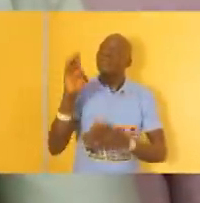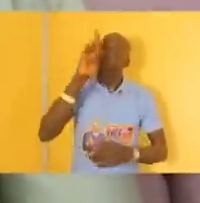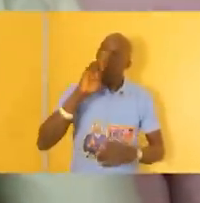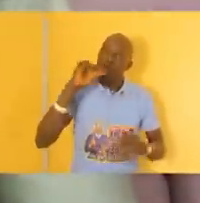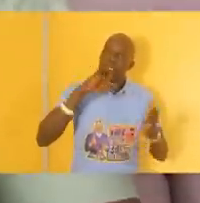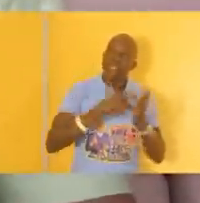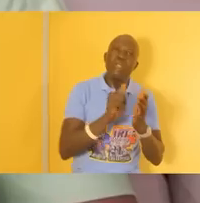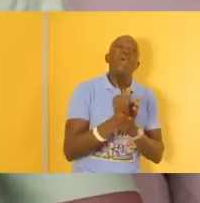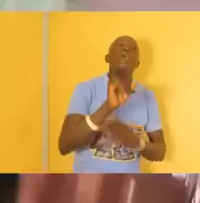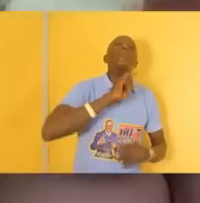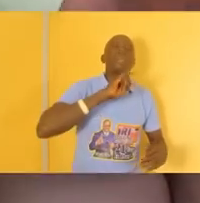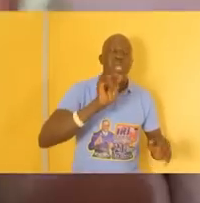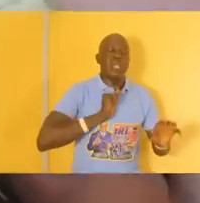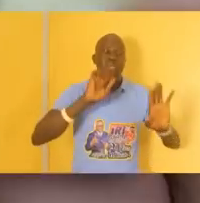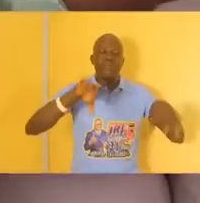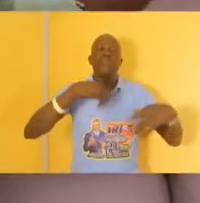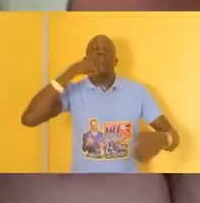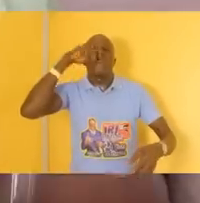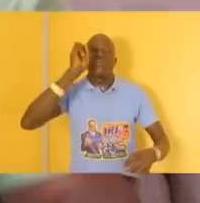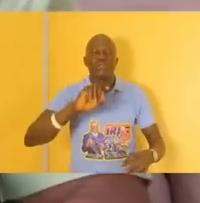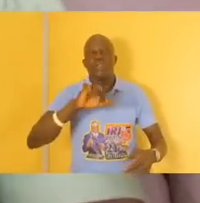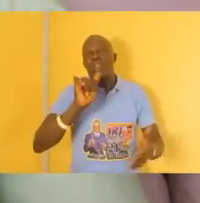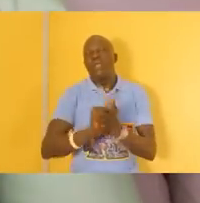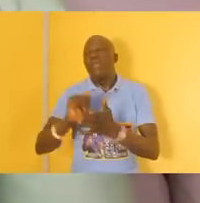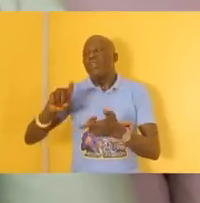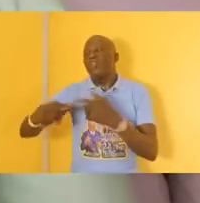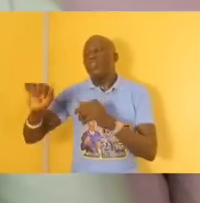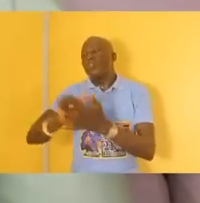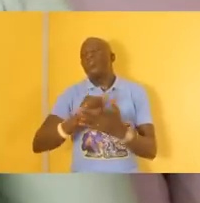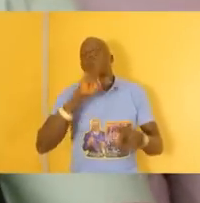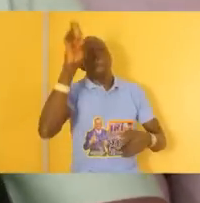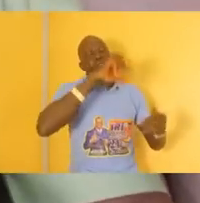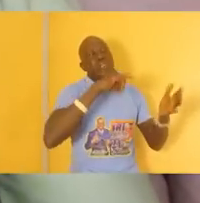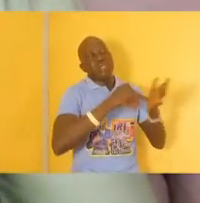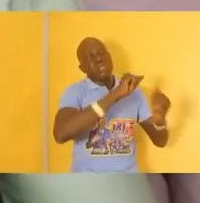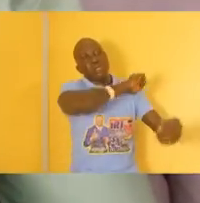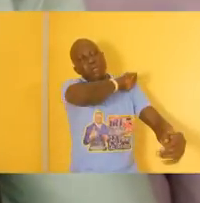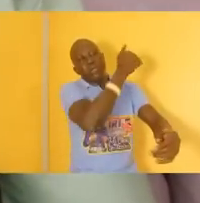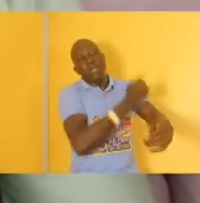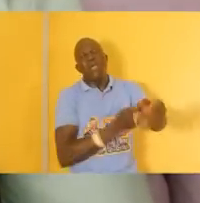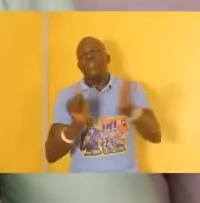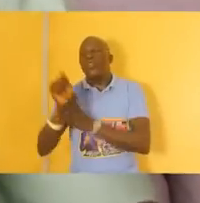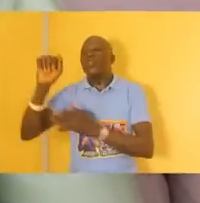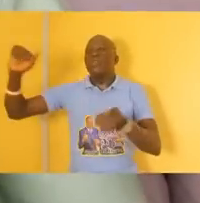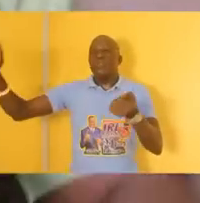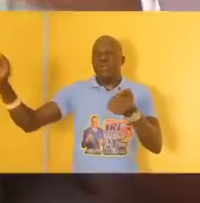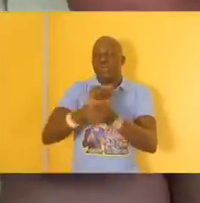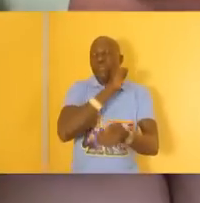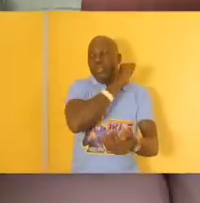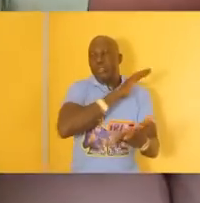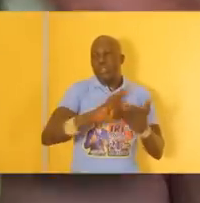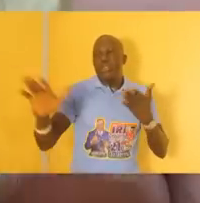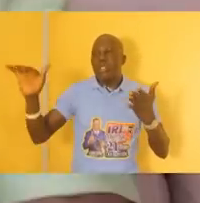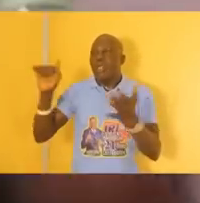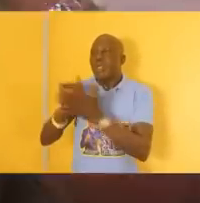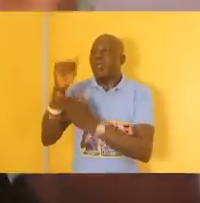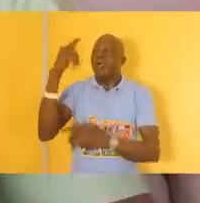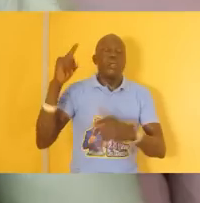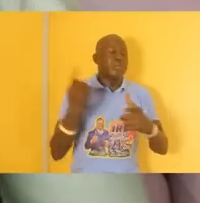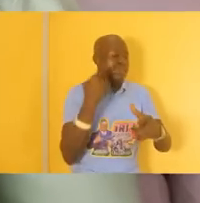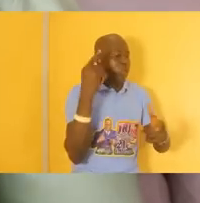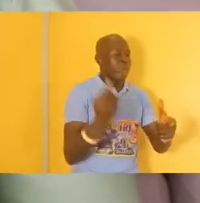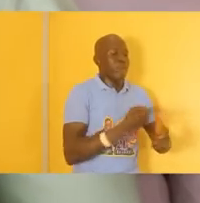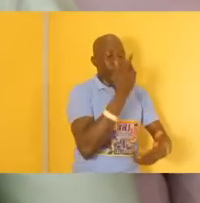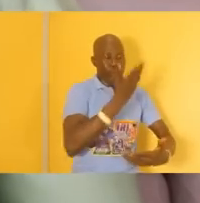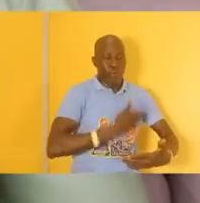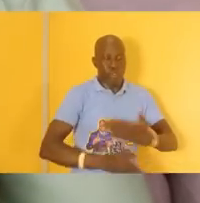America, bring their photograph along. You will collect water. You will send it to your child. The one that